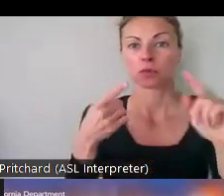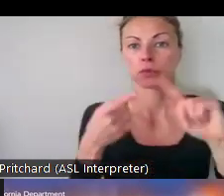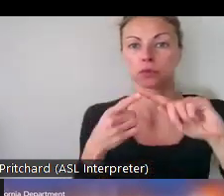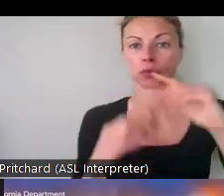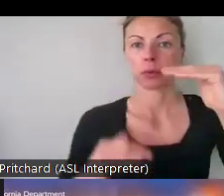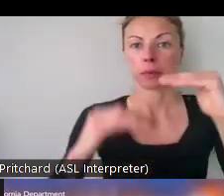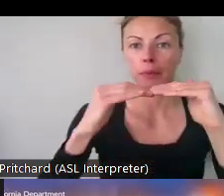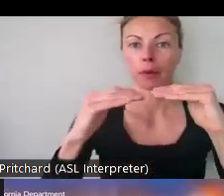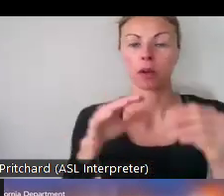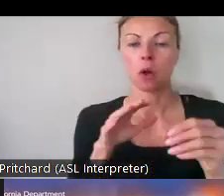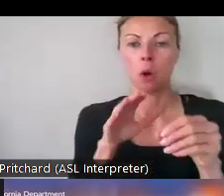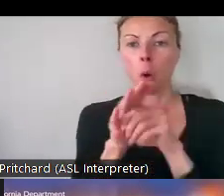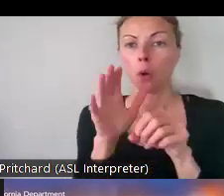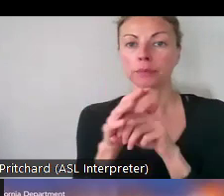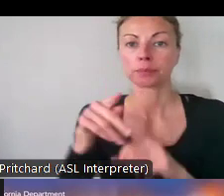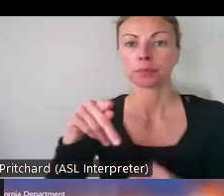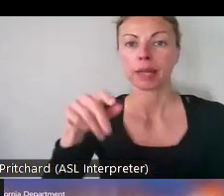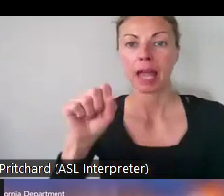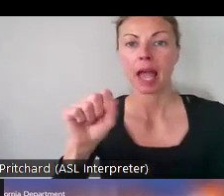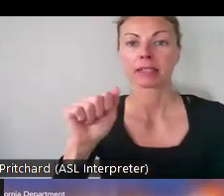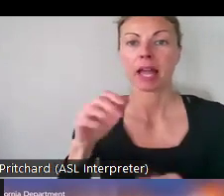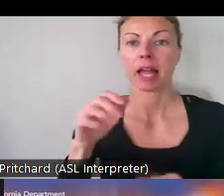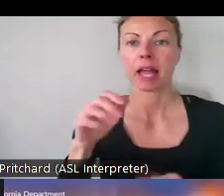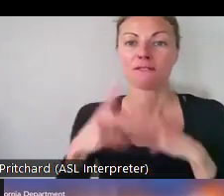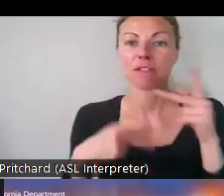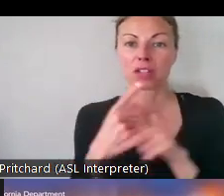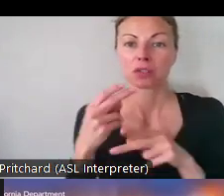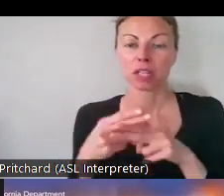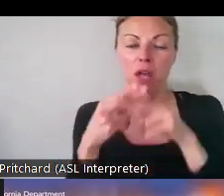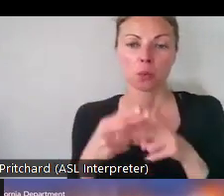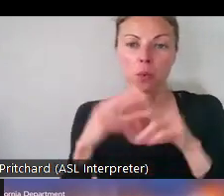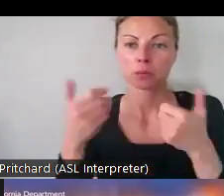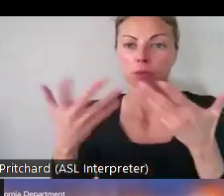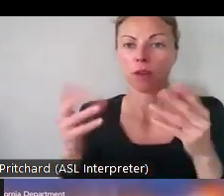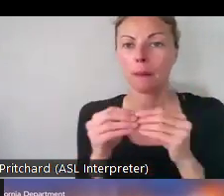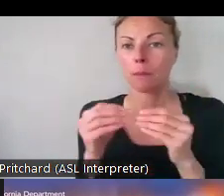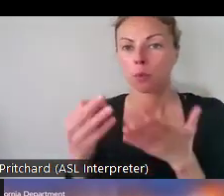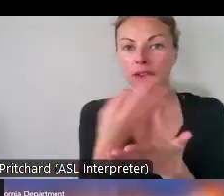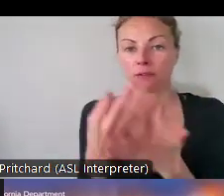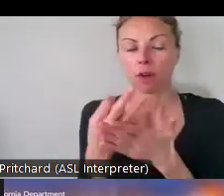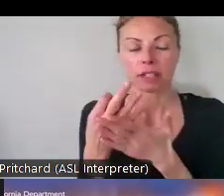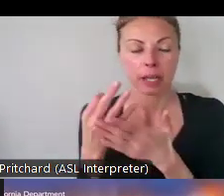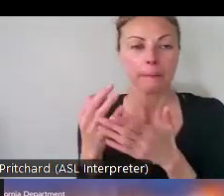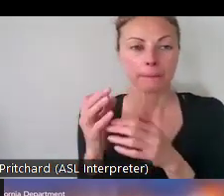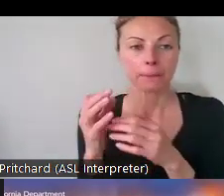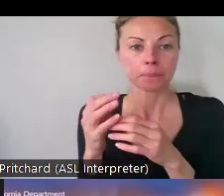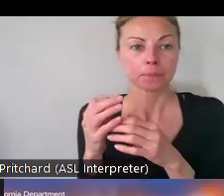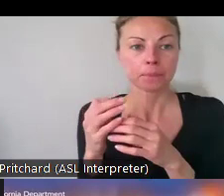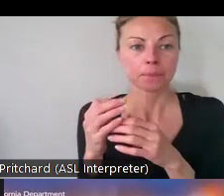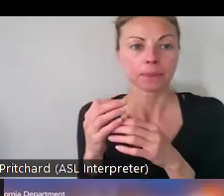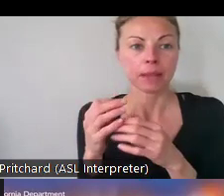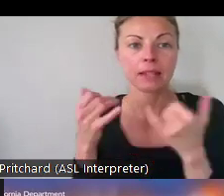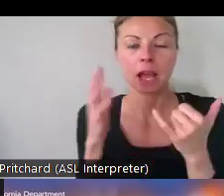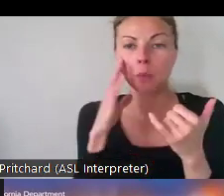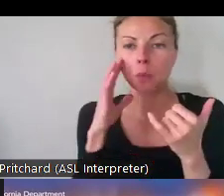the PSAs that have factors and weights that have provided them more funding than the hold harmlesses are now going to